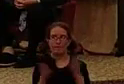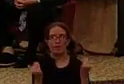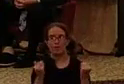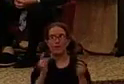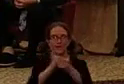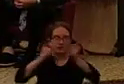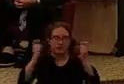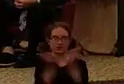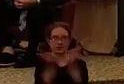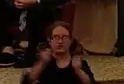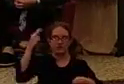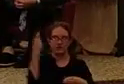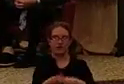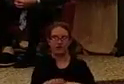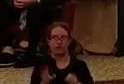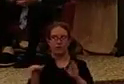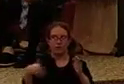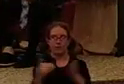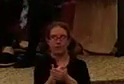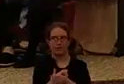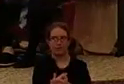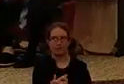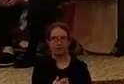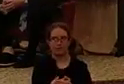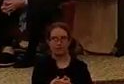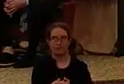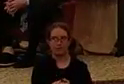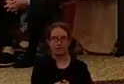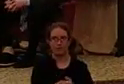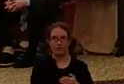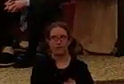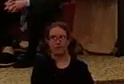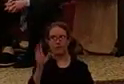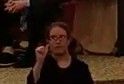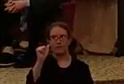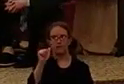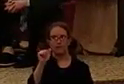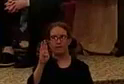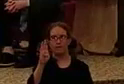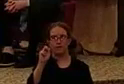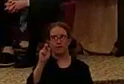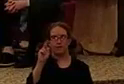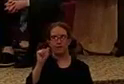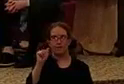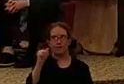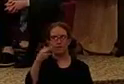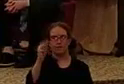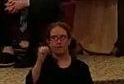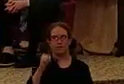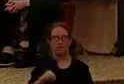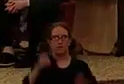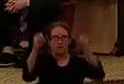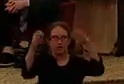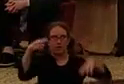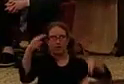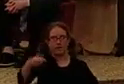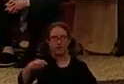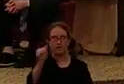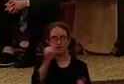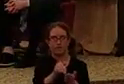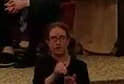He changed her name completely. He just added to Abram's name. It's now Abraham. Hallelujah. He dropped the H in the